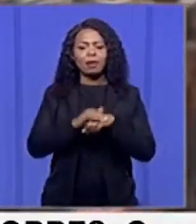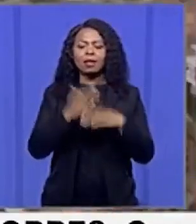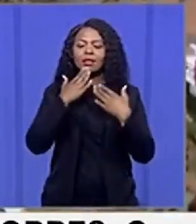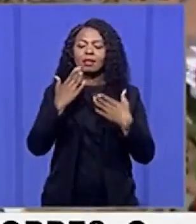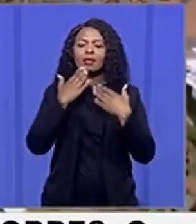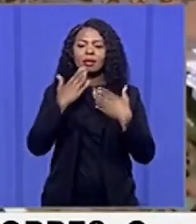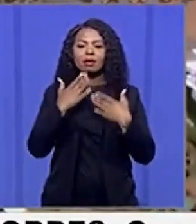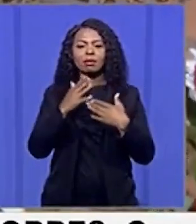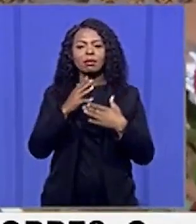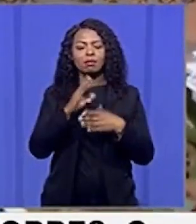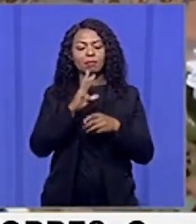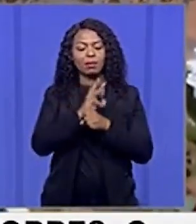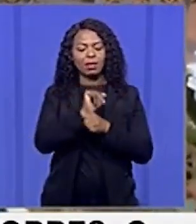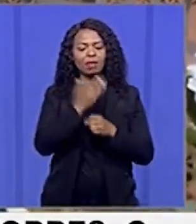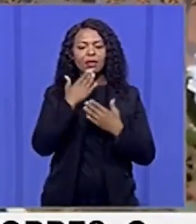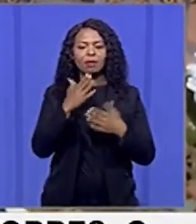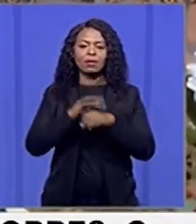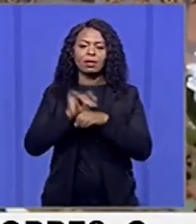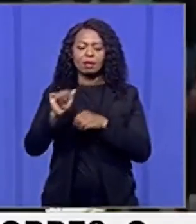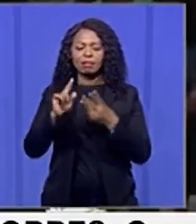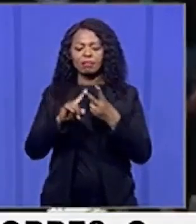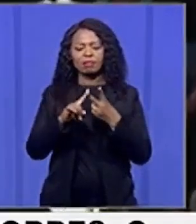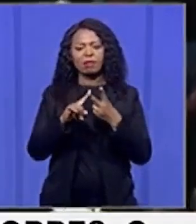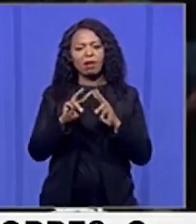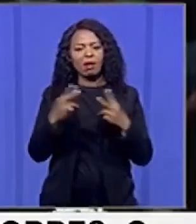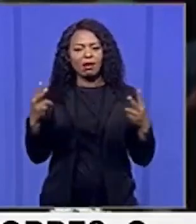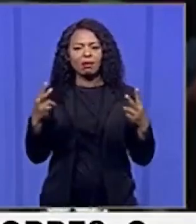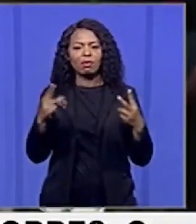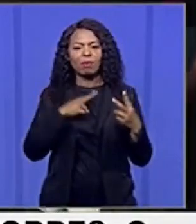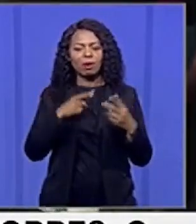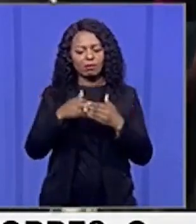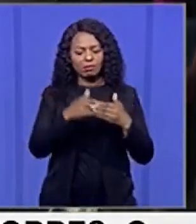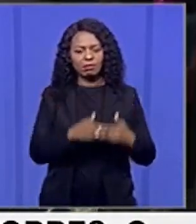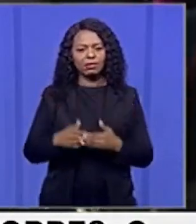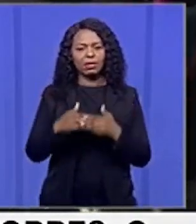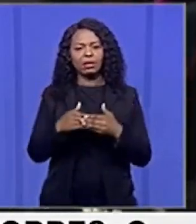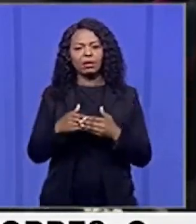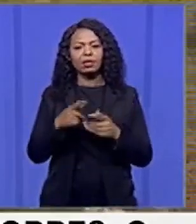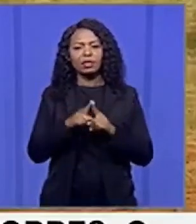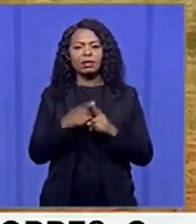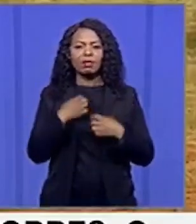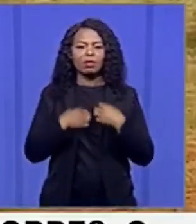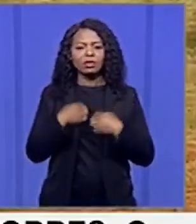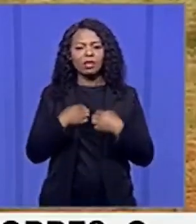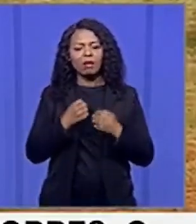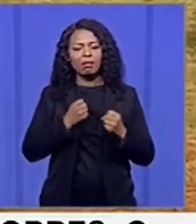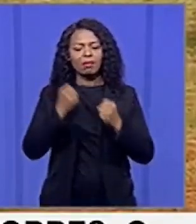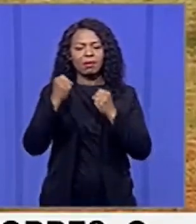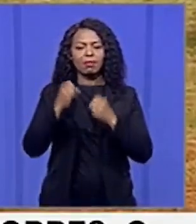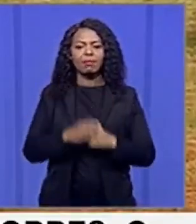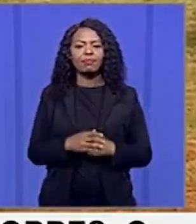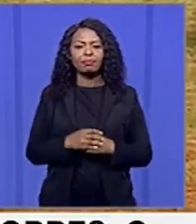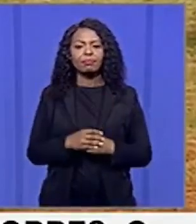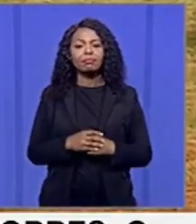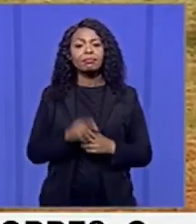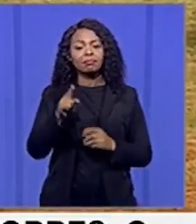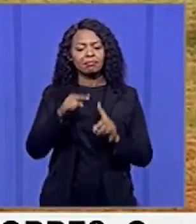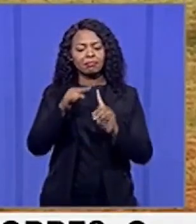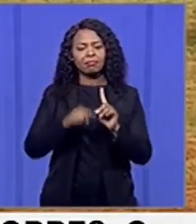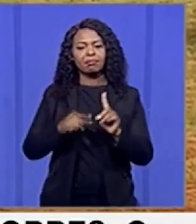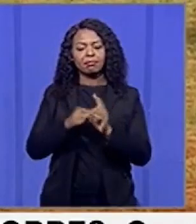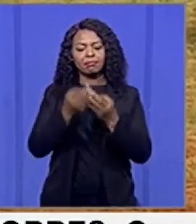gagwe go ela tlhoko maikutlo a bone go latela tsela eo a bolailweng ka yona. O robaditswe gareng ga badiragatsi